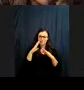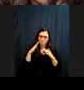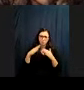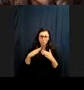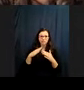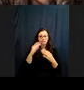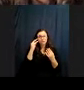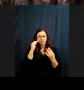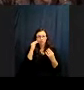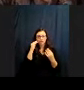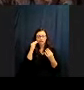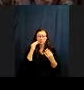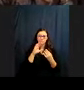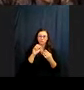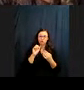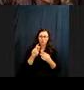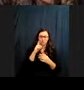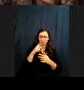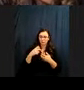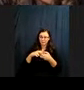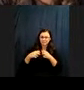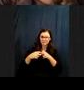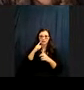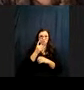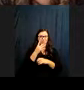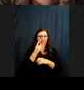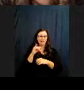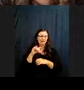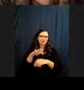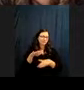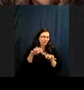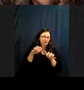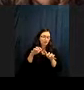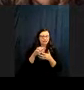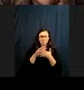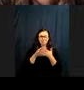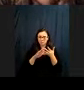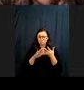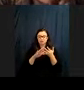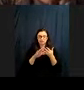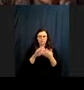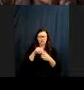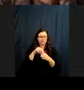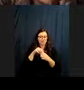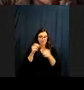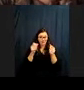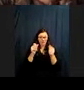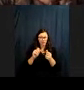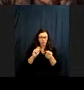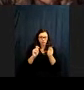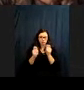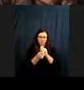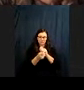ambivalent arc, a physics of light and ice in which figure the twisted and